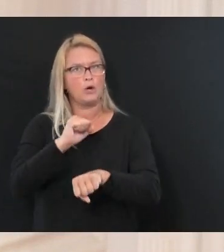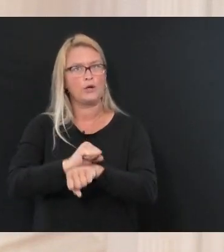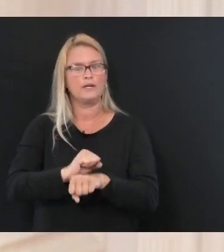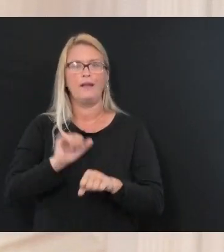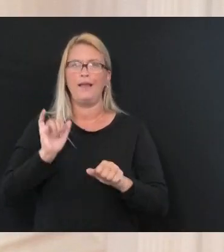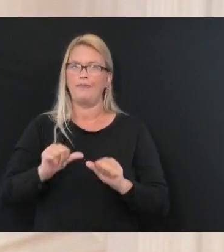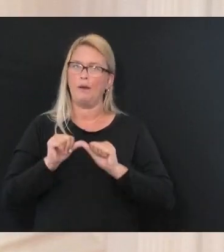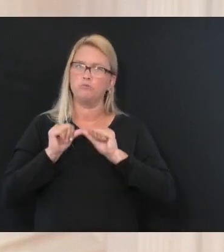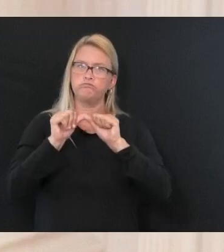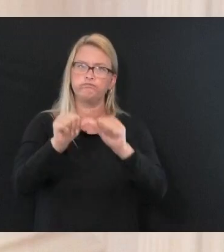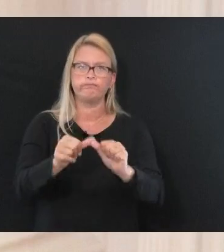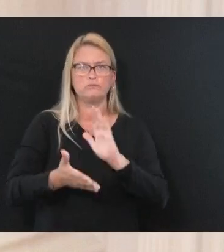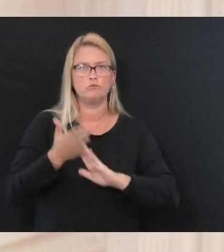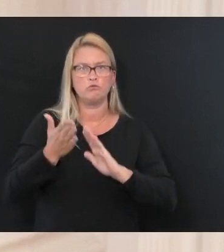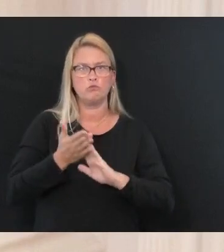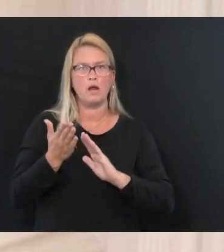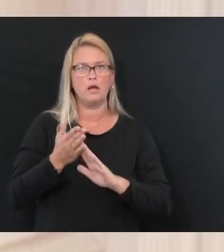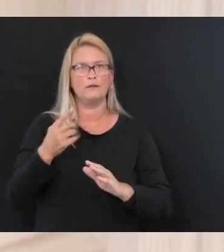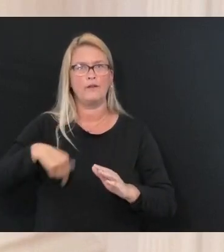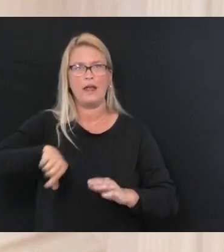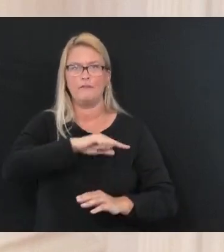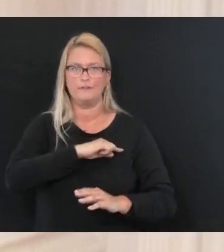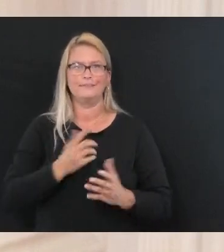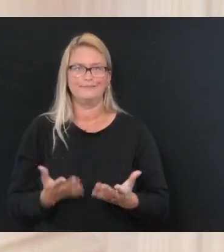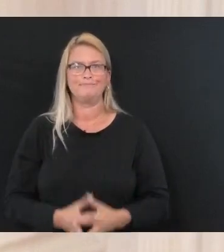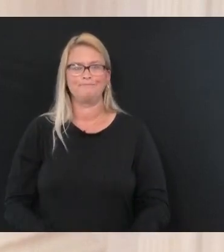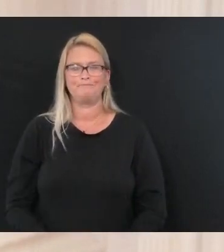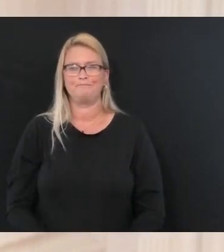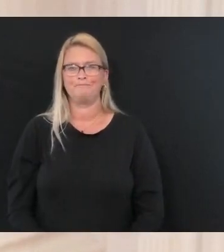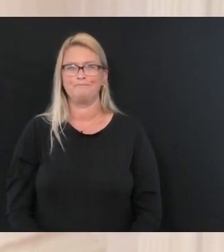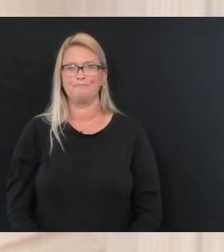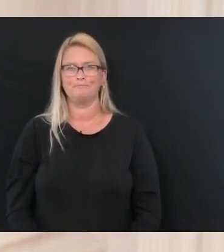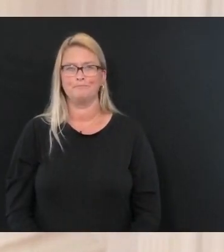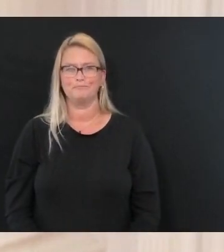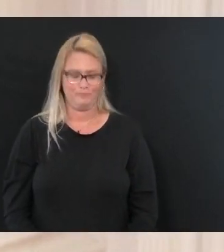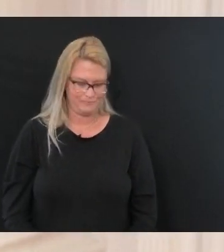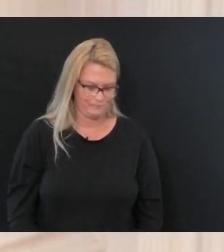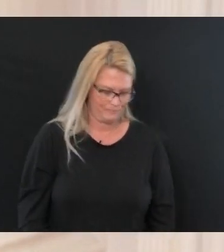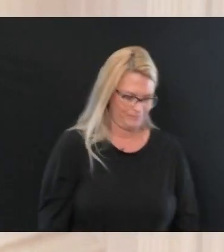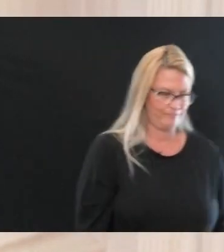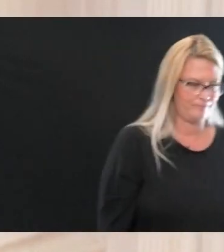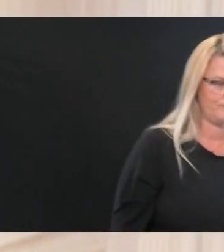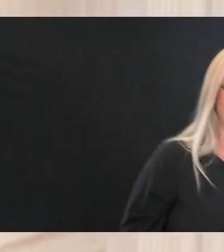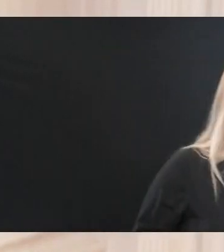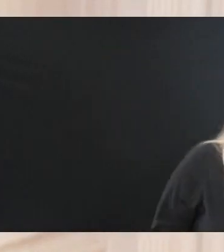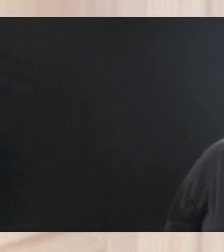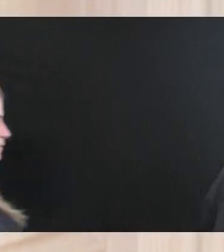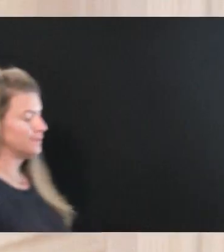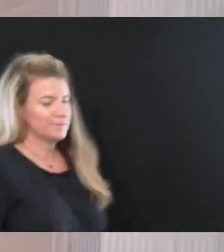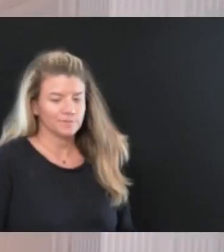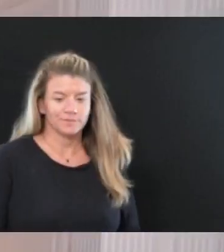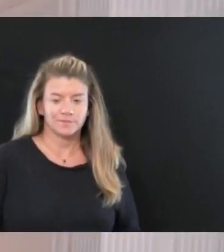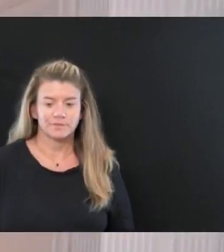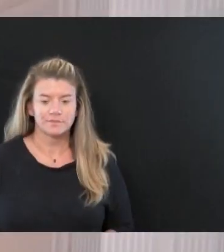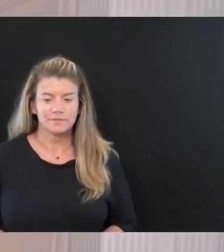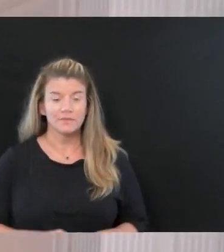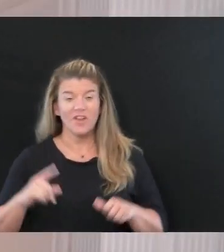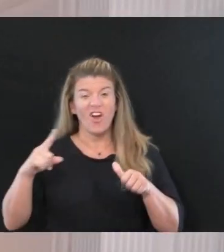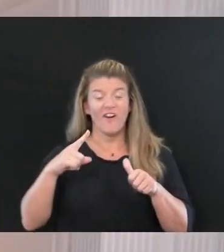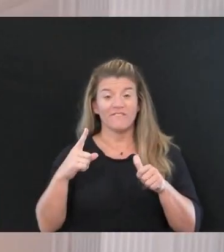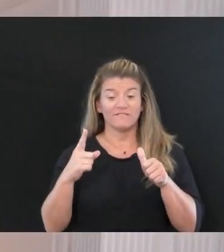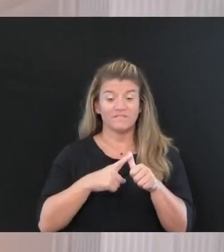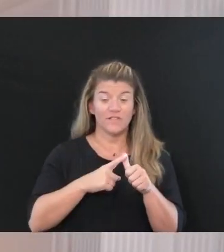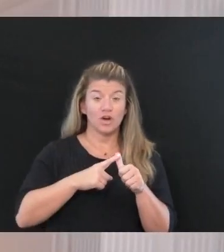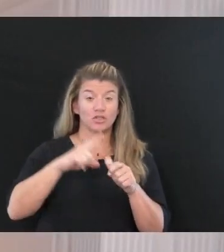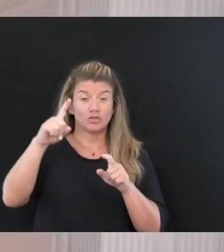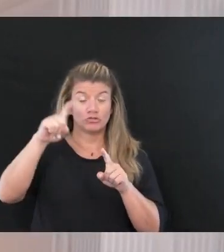success in the models that were laid out to you. Thank you. Thank you, General Hoyer. Our first question today from members of the media is from Steve